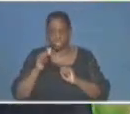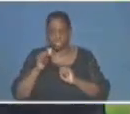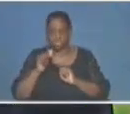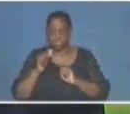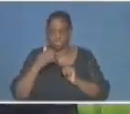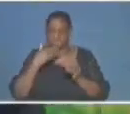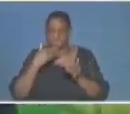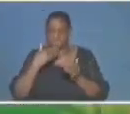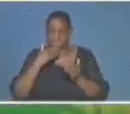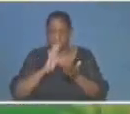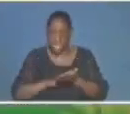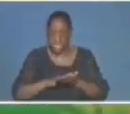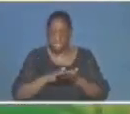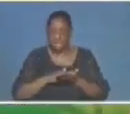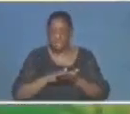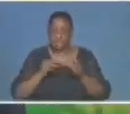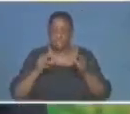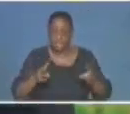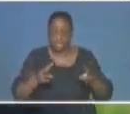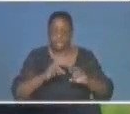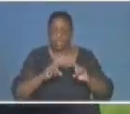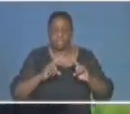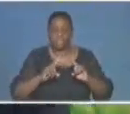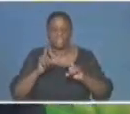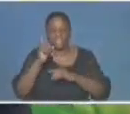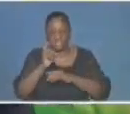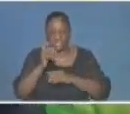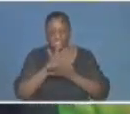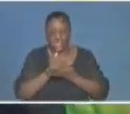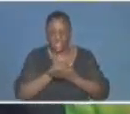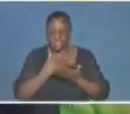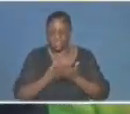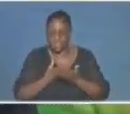positive light. It is a function of a liquidation proceeding, and it's nothing more and it's nothing less.